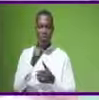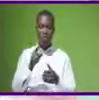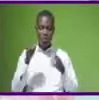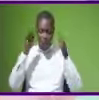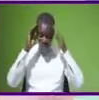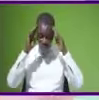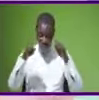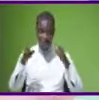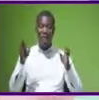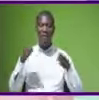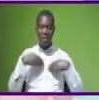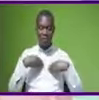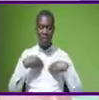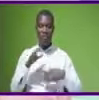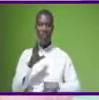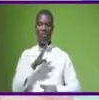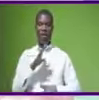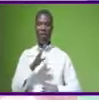cremos.